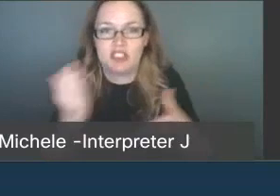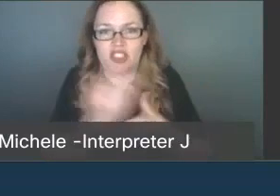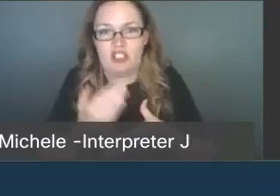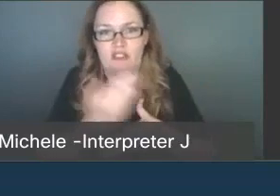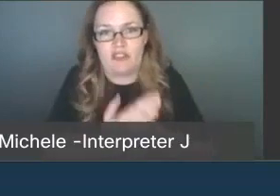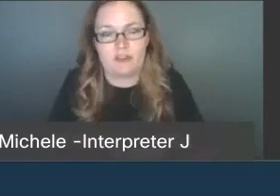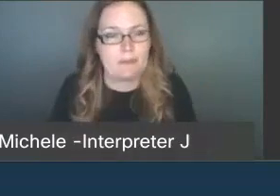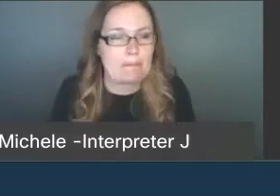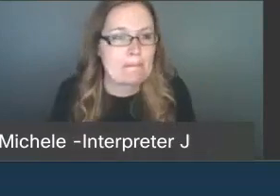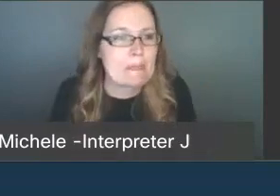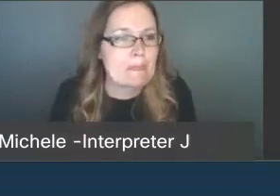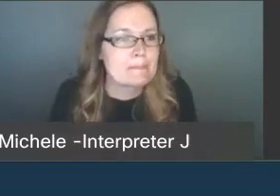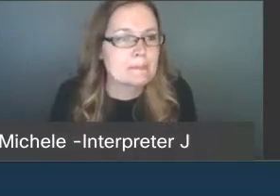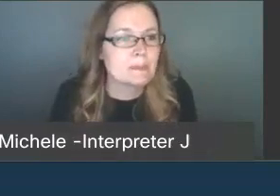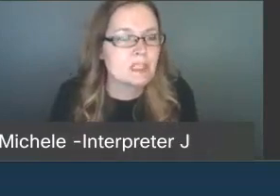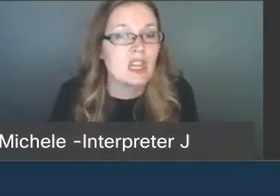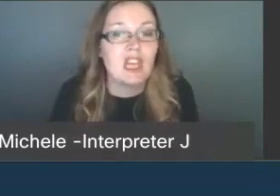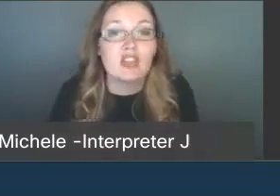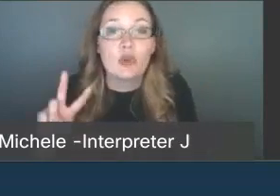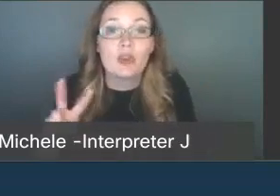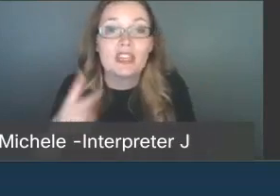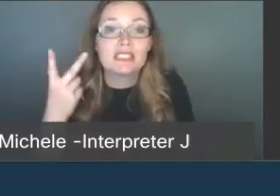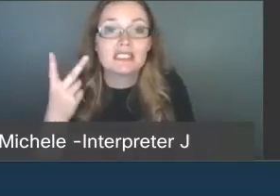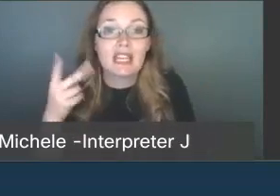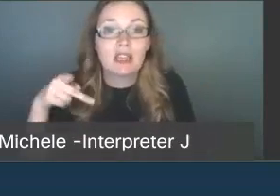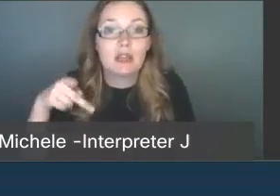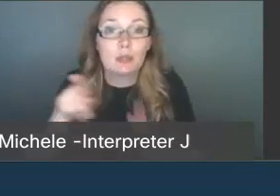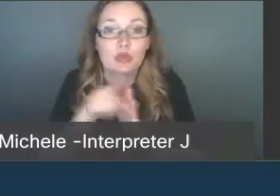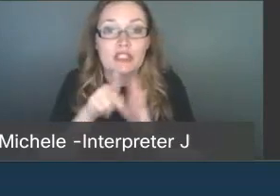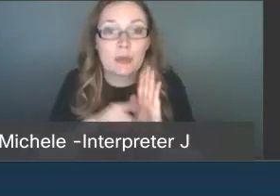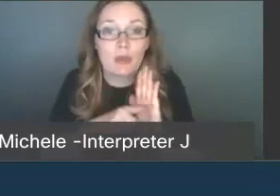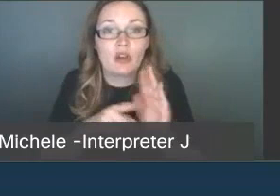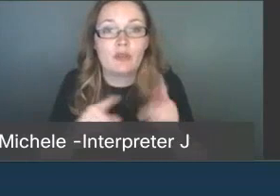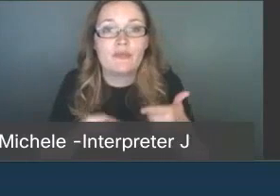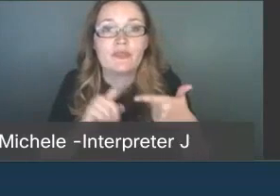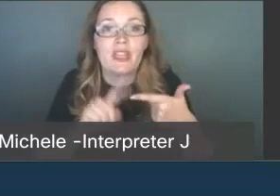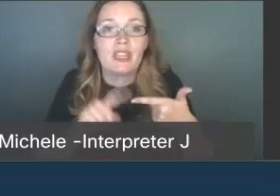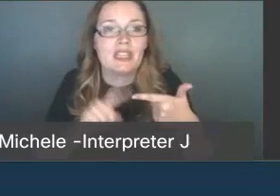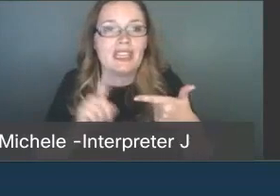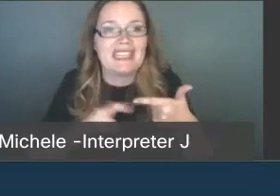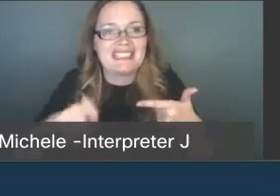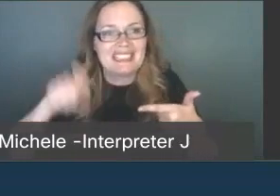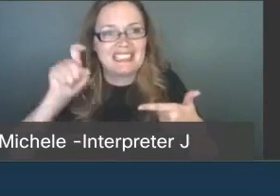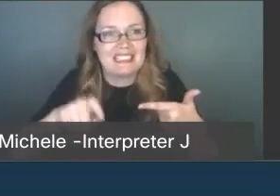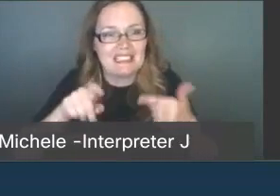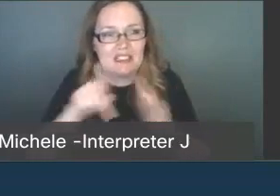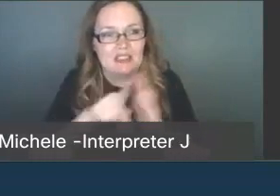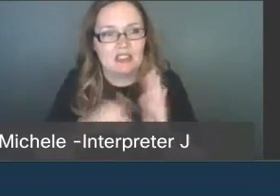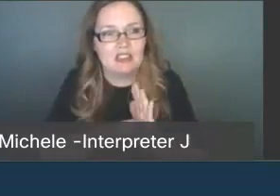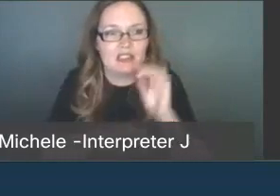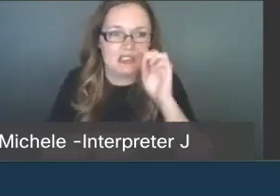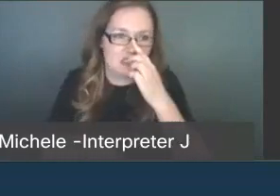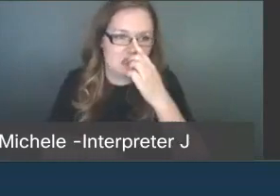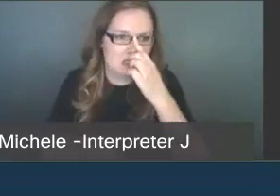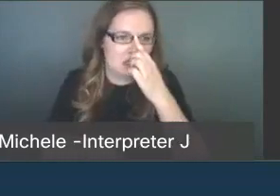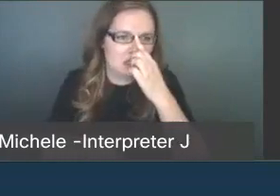All right, so the second principle is the need principle. And here, this is that you should target the risk and protective factors